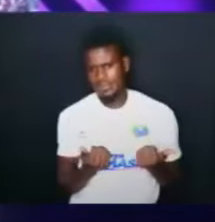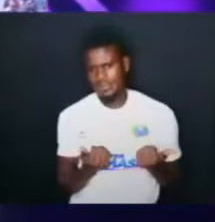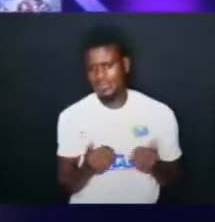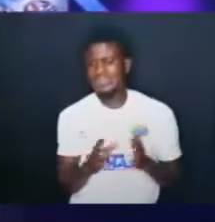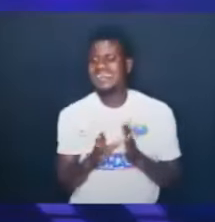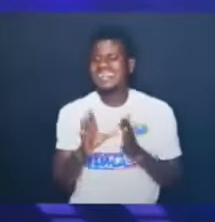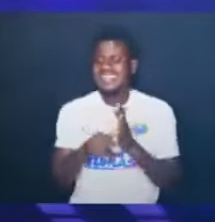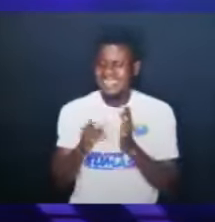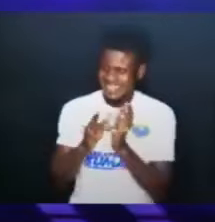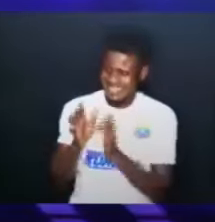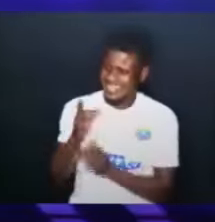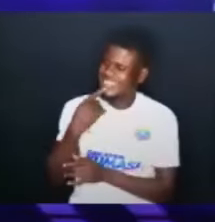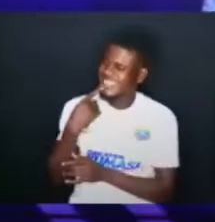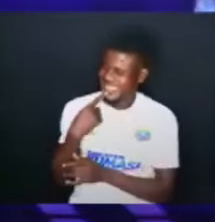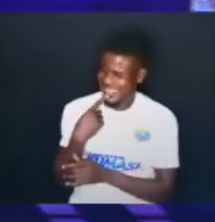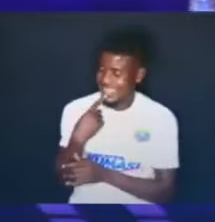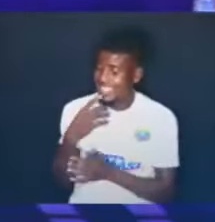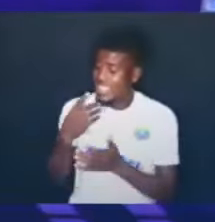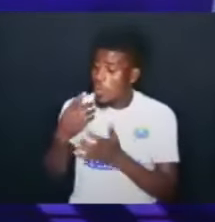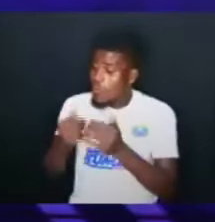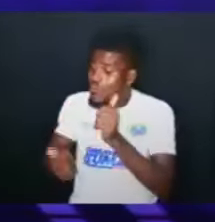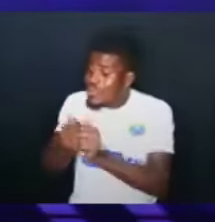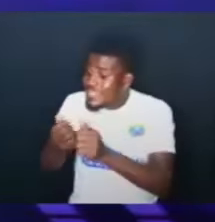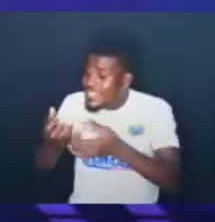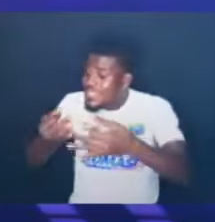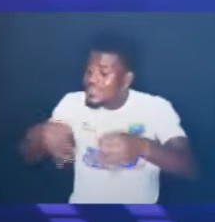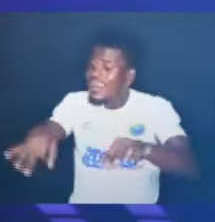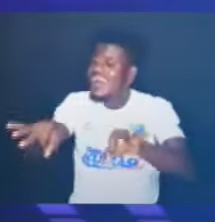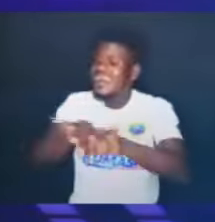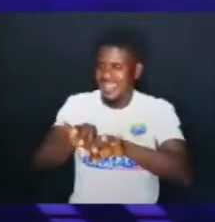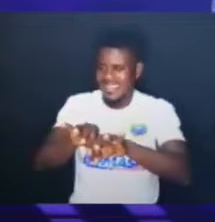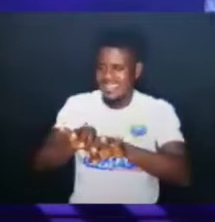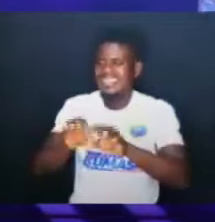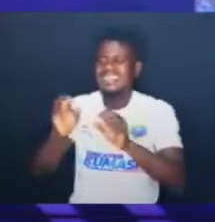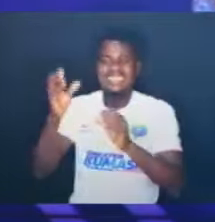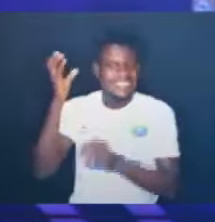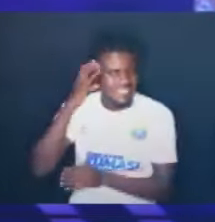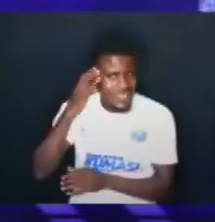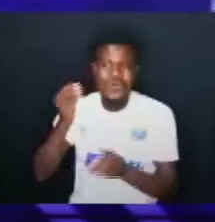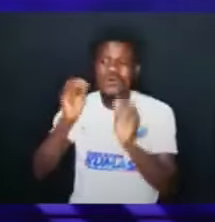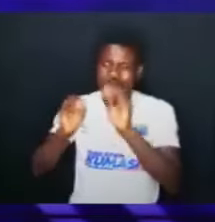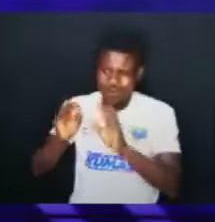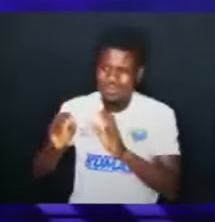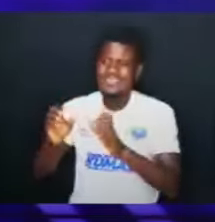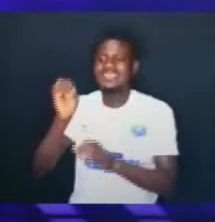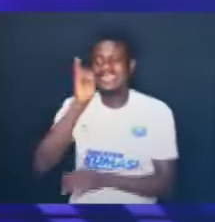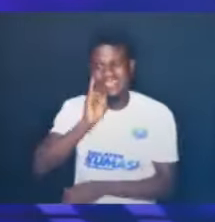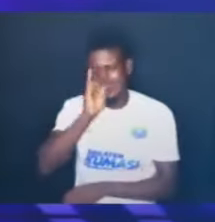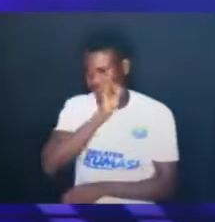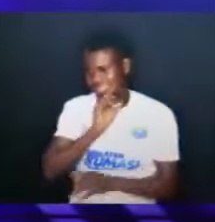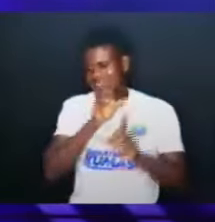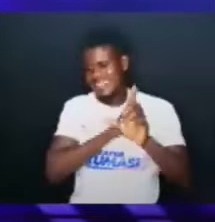The most important one, answered Jesus, is this: Hear, O Israel, the Lord our God,